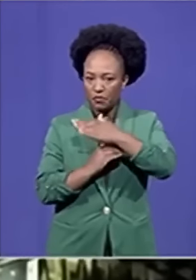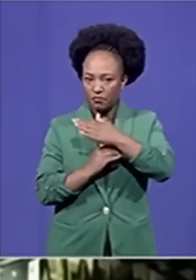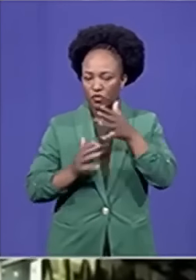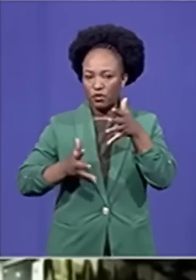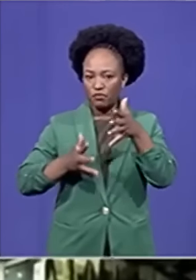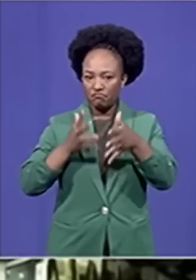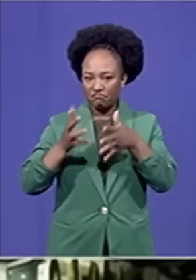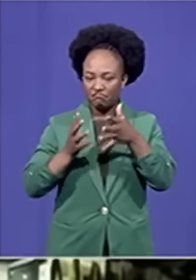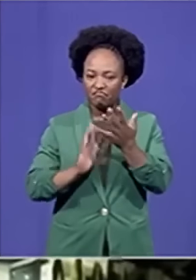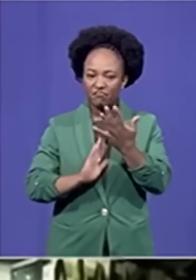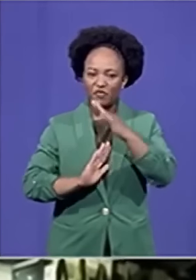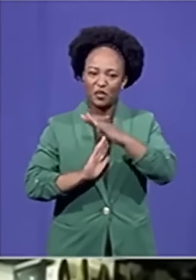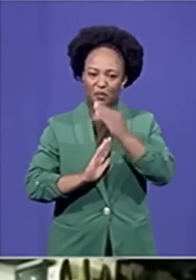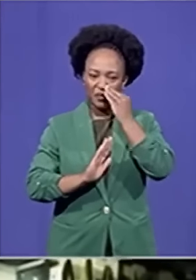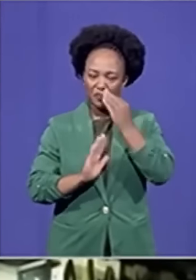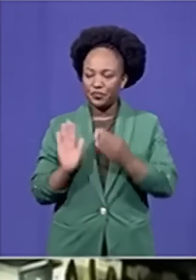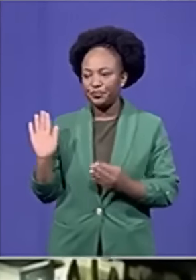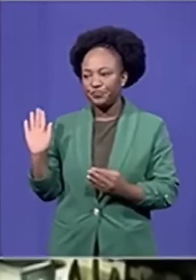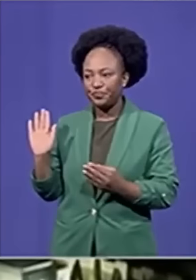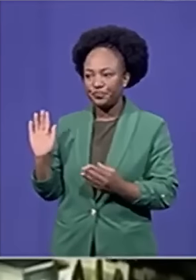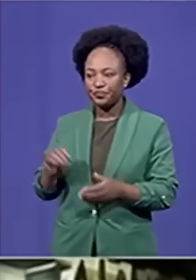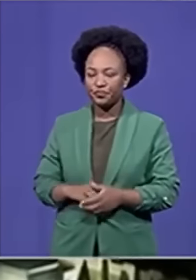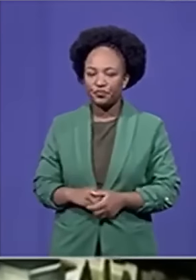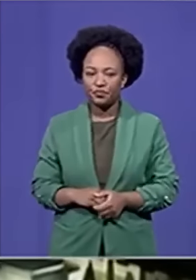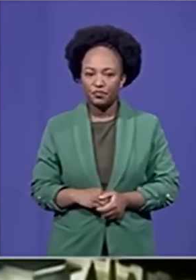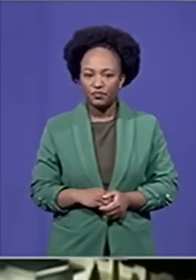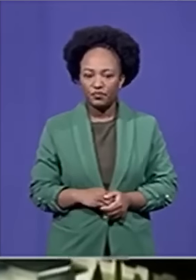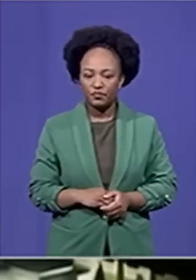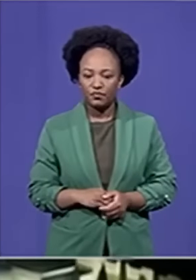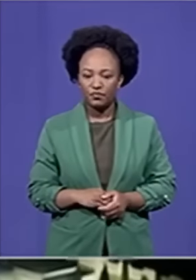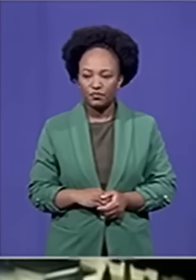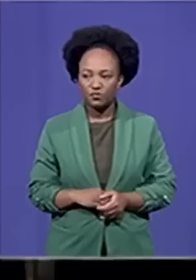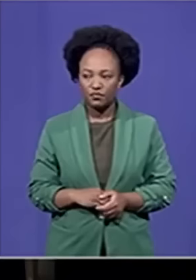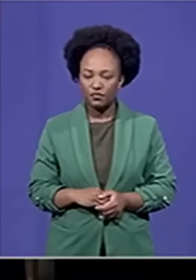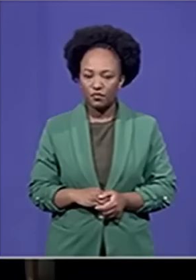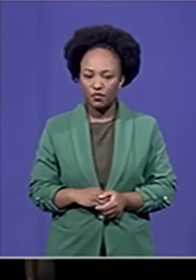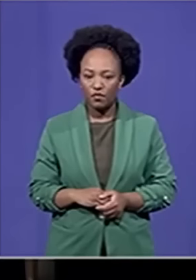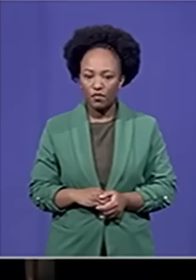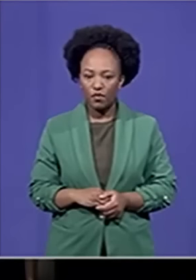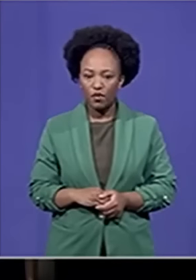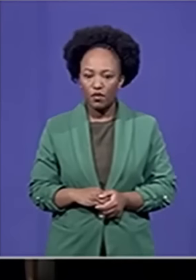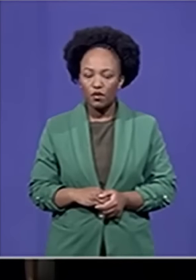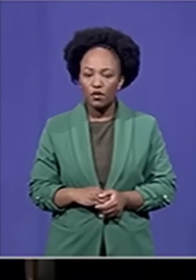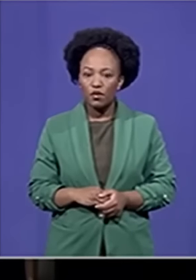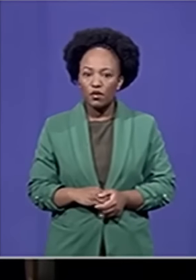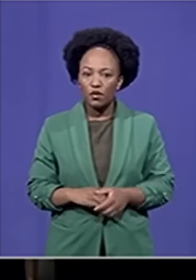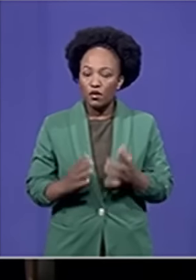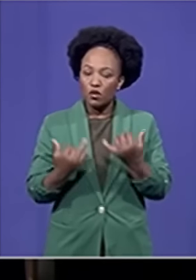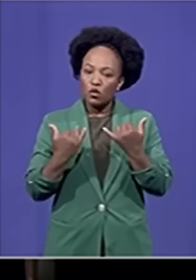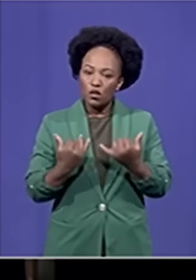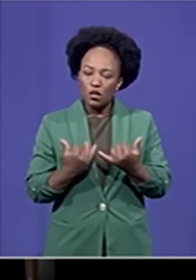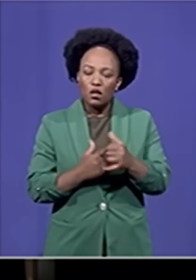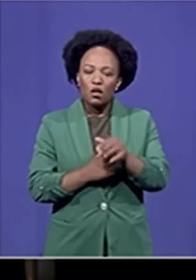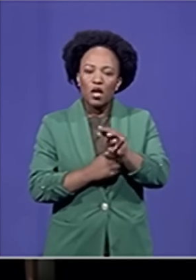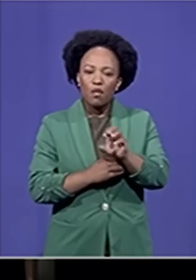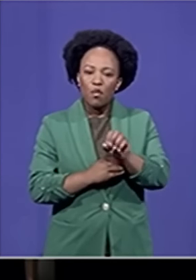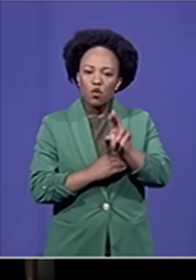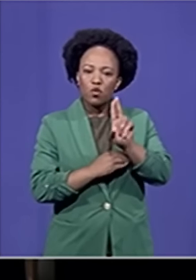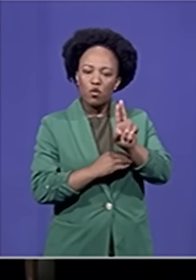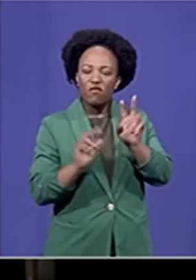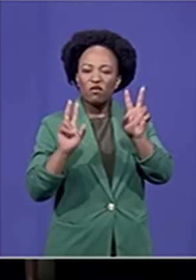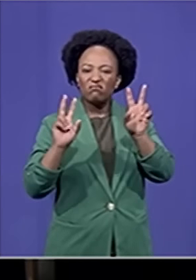ena empa ga dithakgole ka dihlao tsa tsona. Today we also signed our MOU on minerals